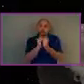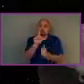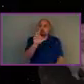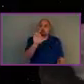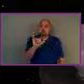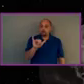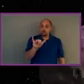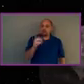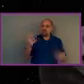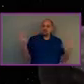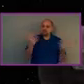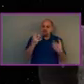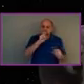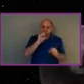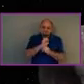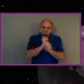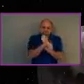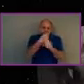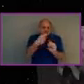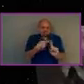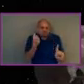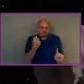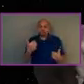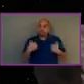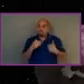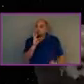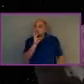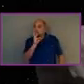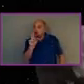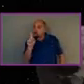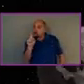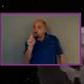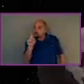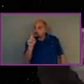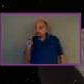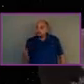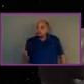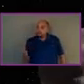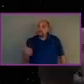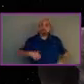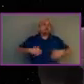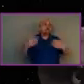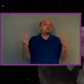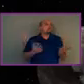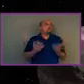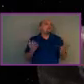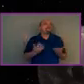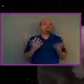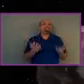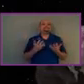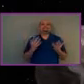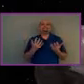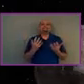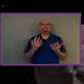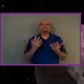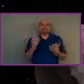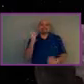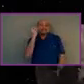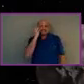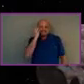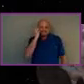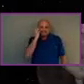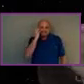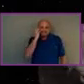the composition? Is there water near the surface? What are the densities of